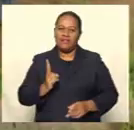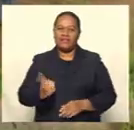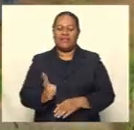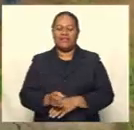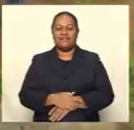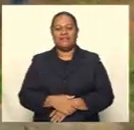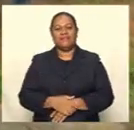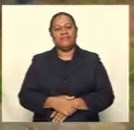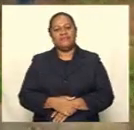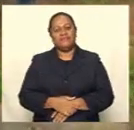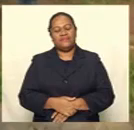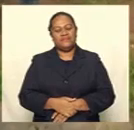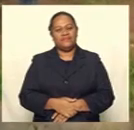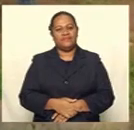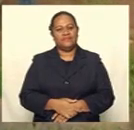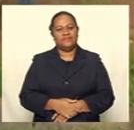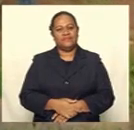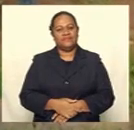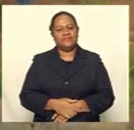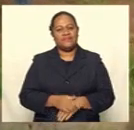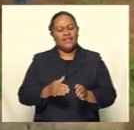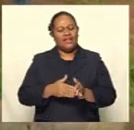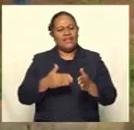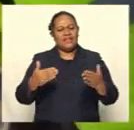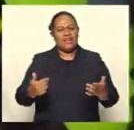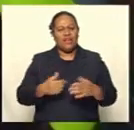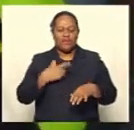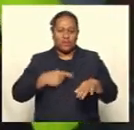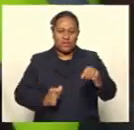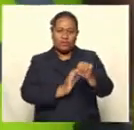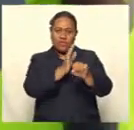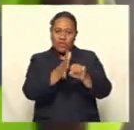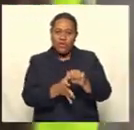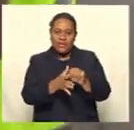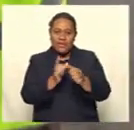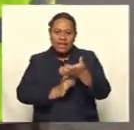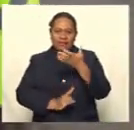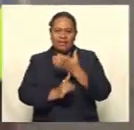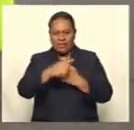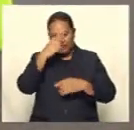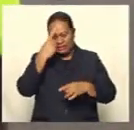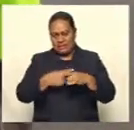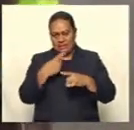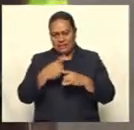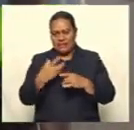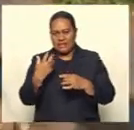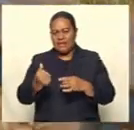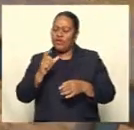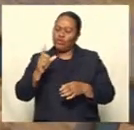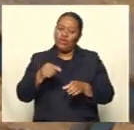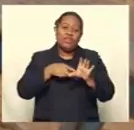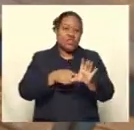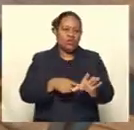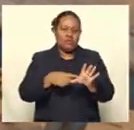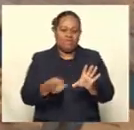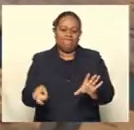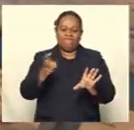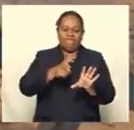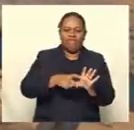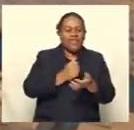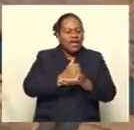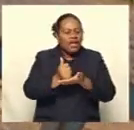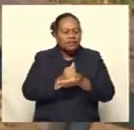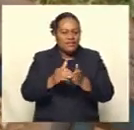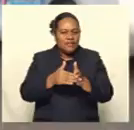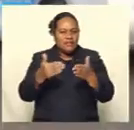reports. The recent swell in COVID-19 cases has seen these youth jump into action, ensuring that the community is